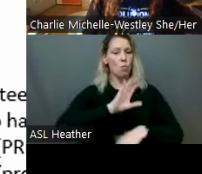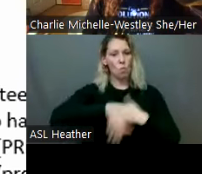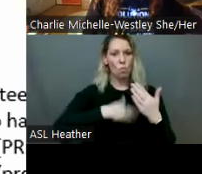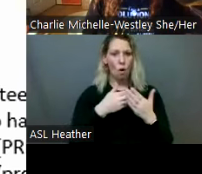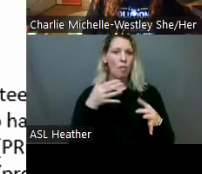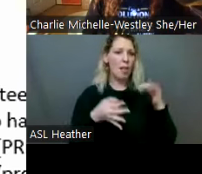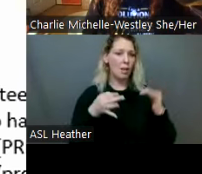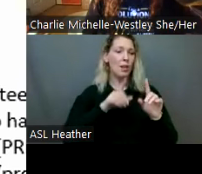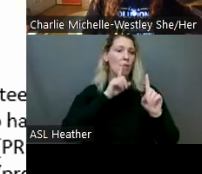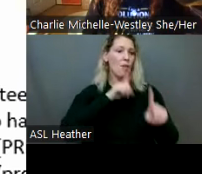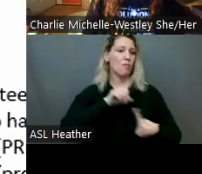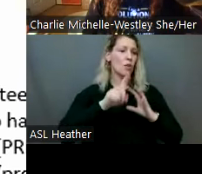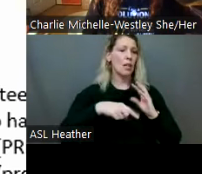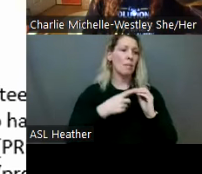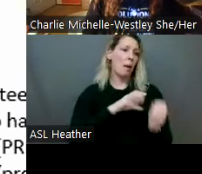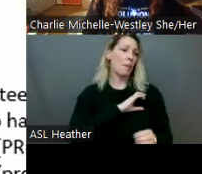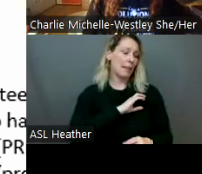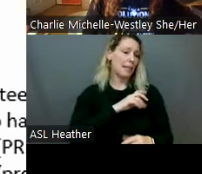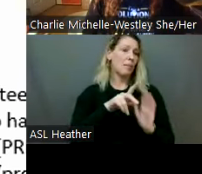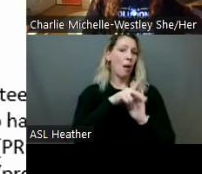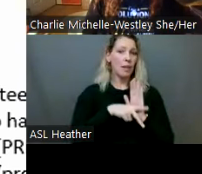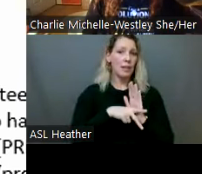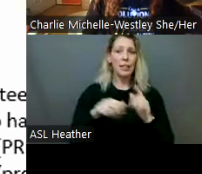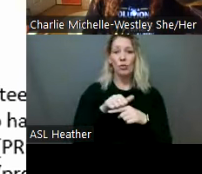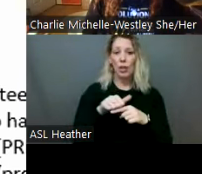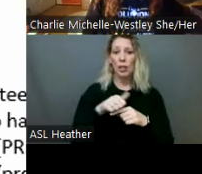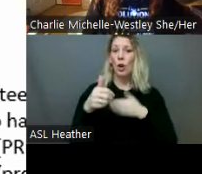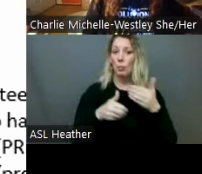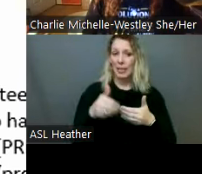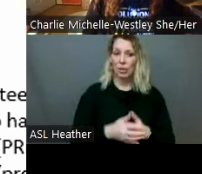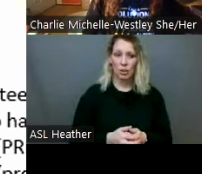questions about police policy, training, or procedure.